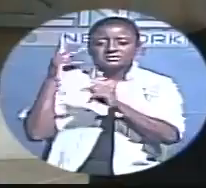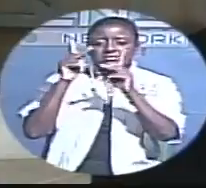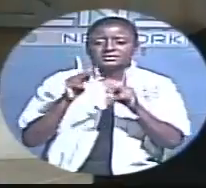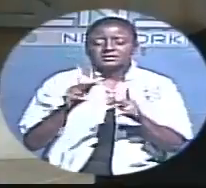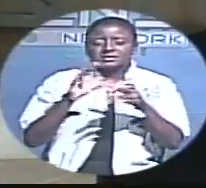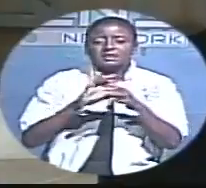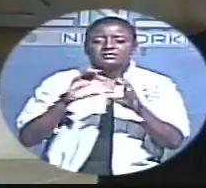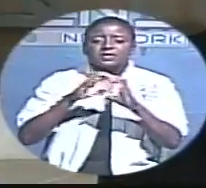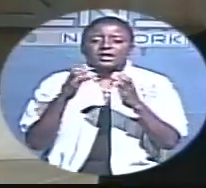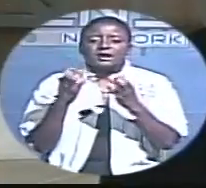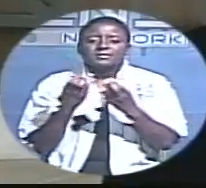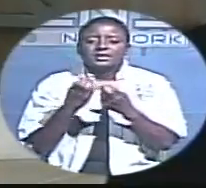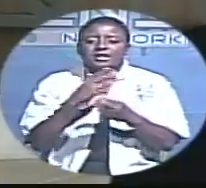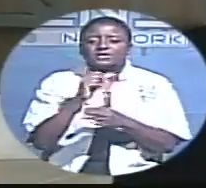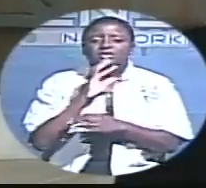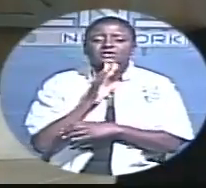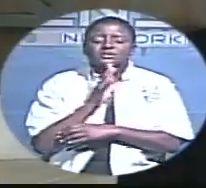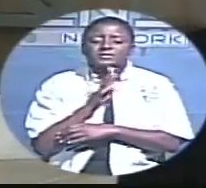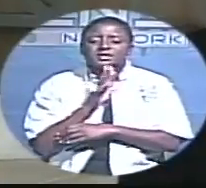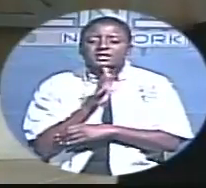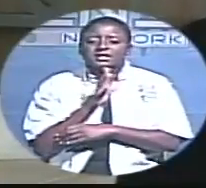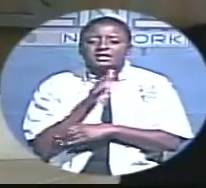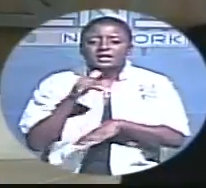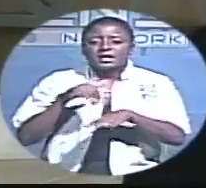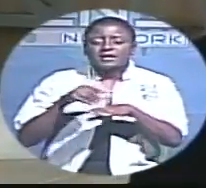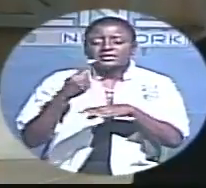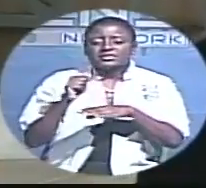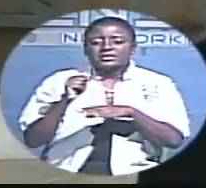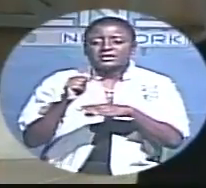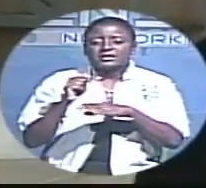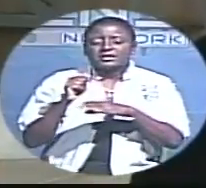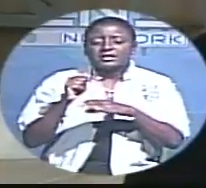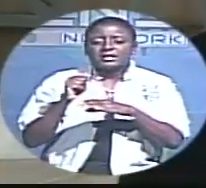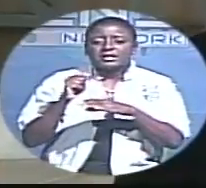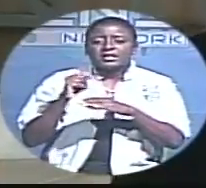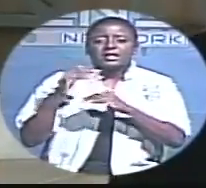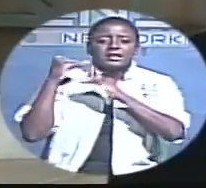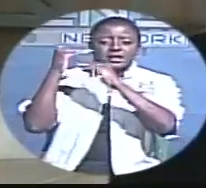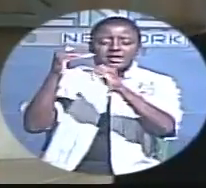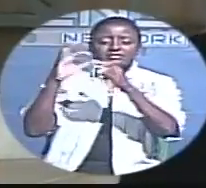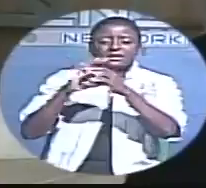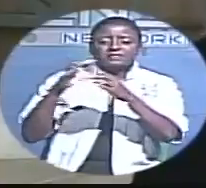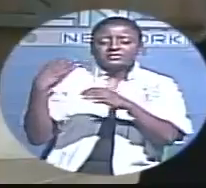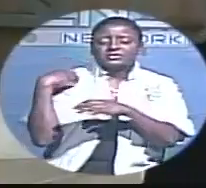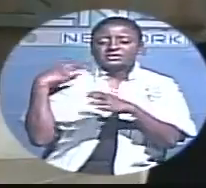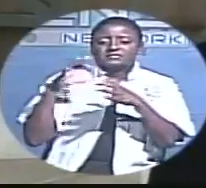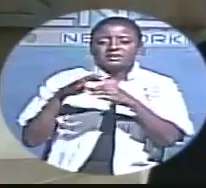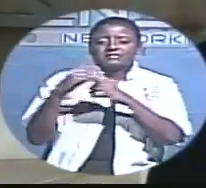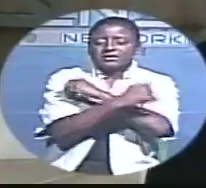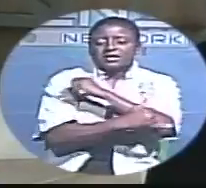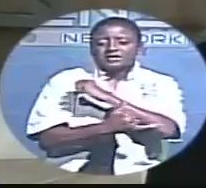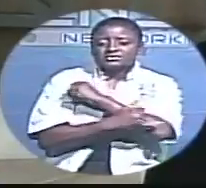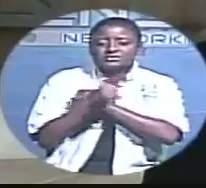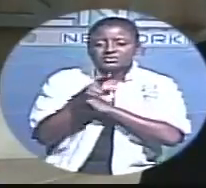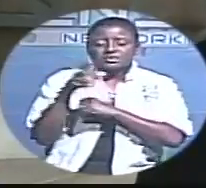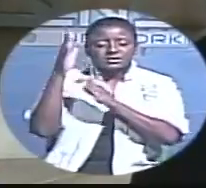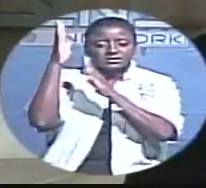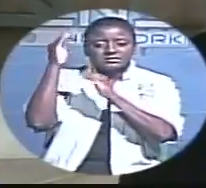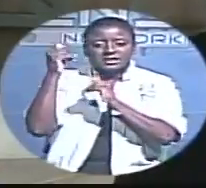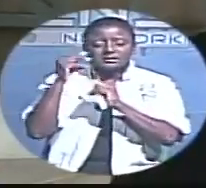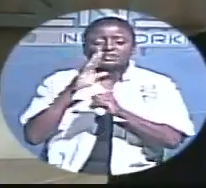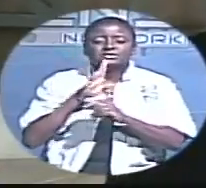company, and you're speaking at the level of the chief of the country, you would expect to be very civil, very